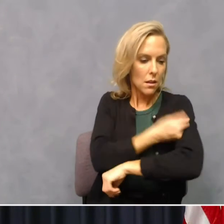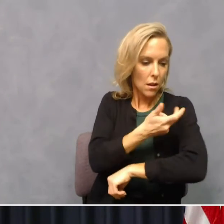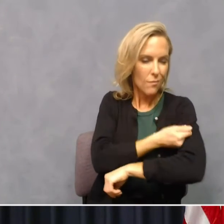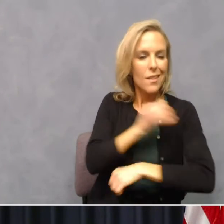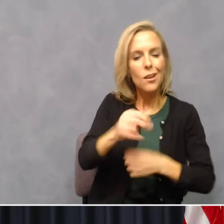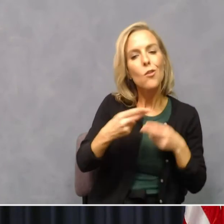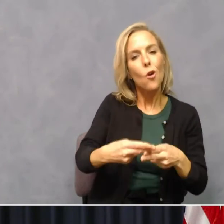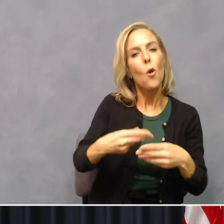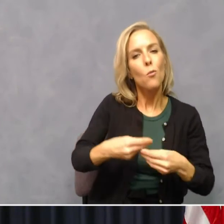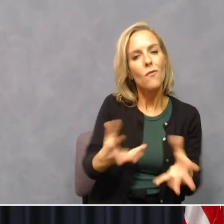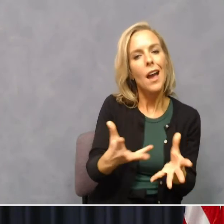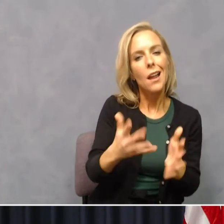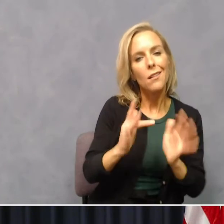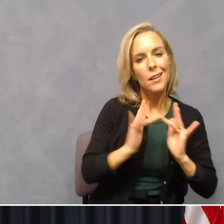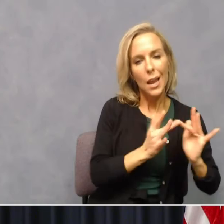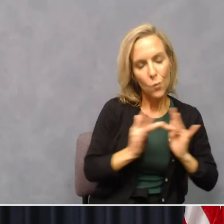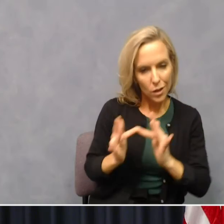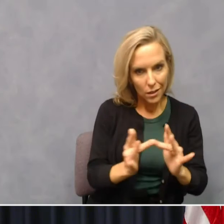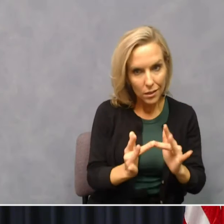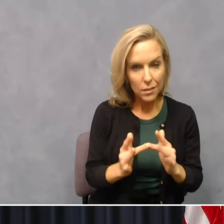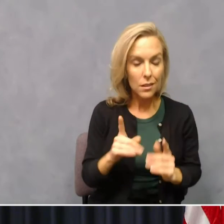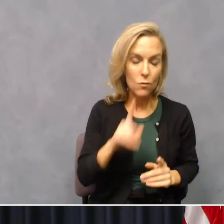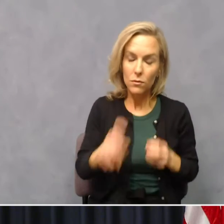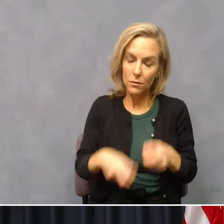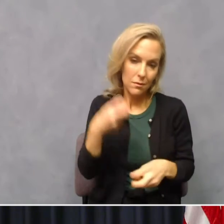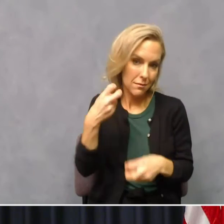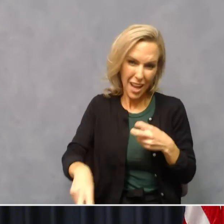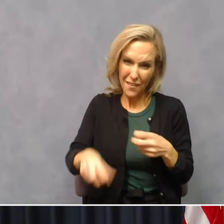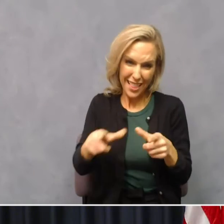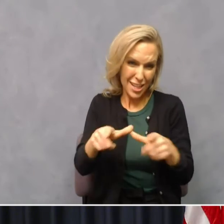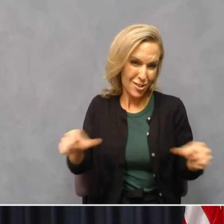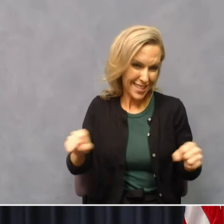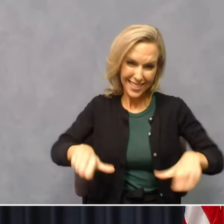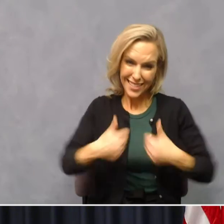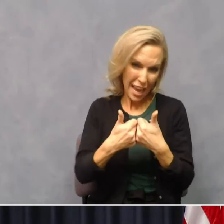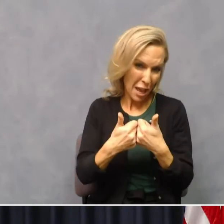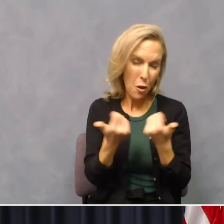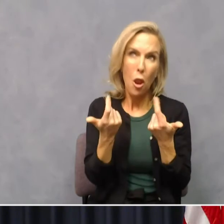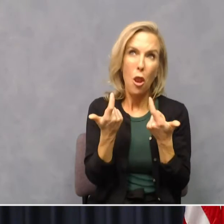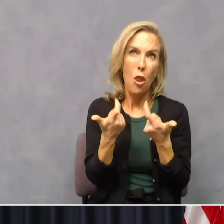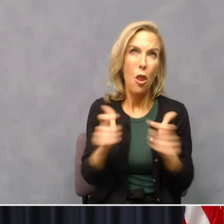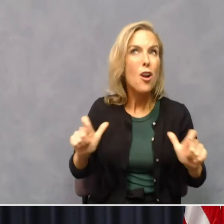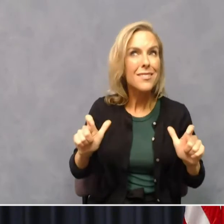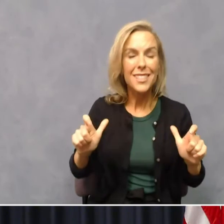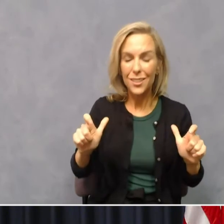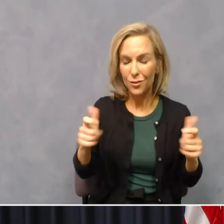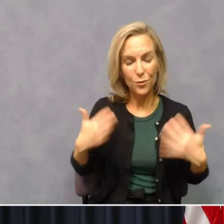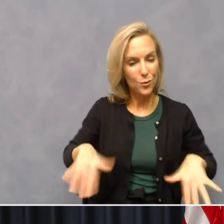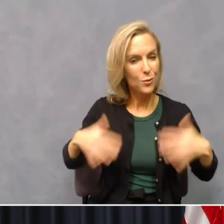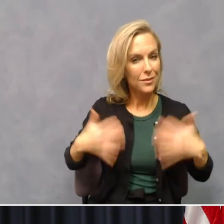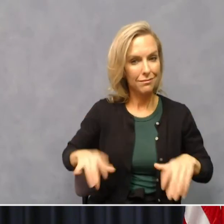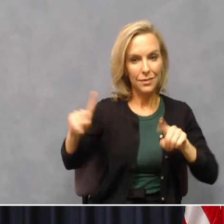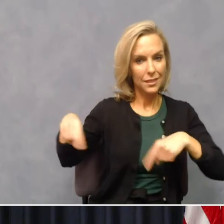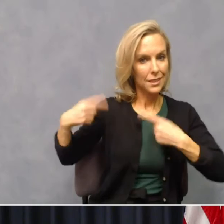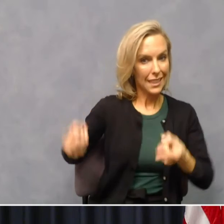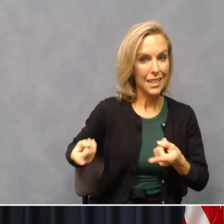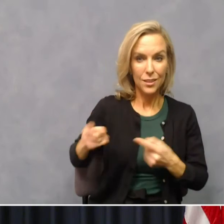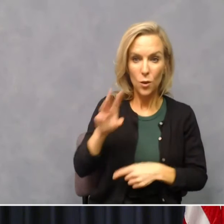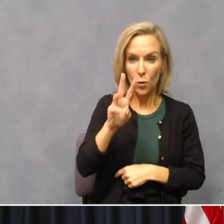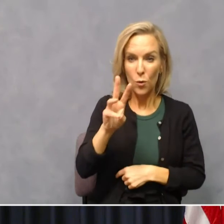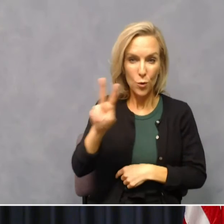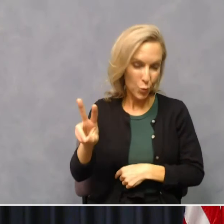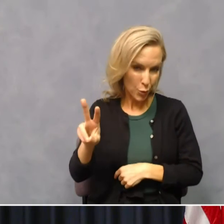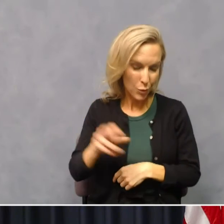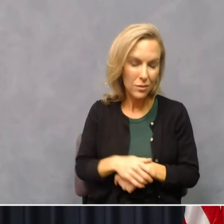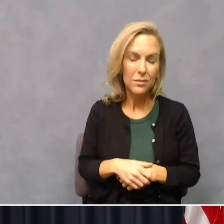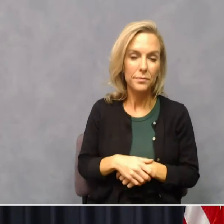this is, I think, one of the toughest logistics challenge, one of the largest ones we've seen since World War II. So